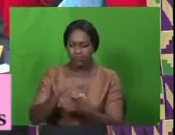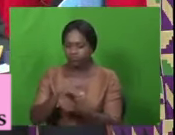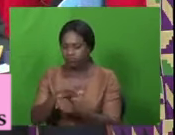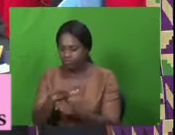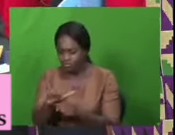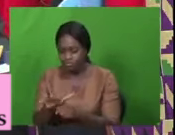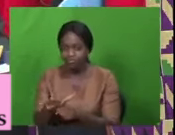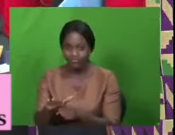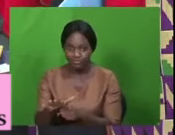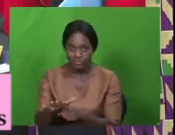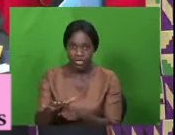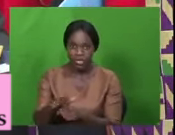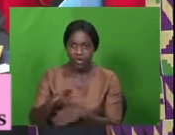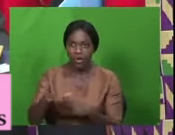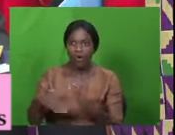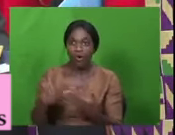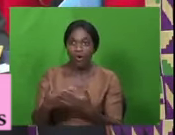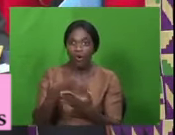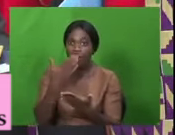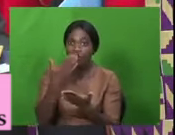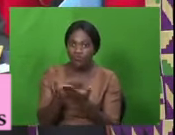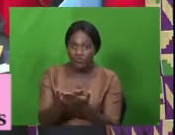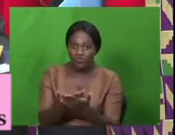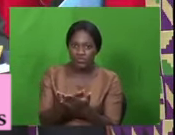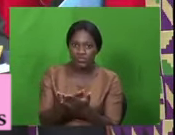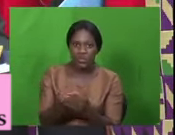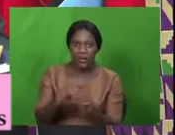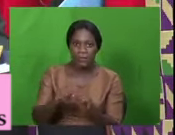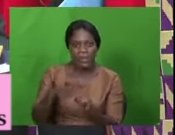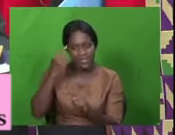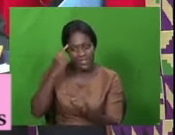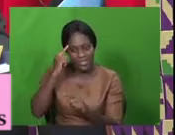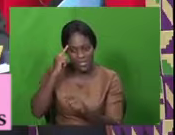in together was abused for personal gain.